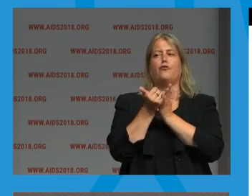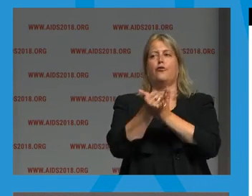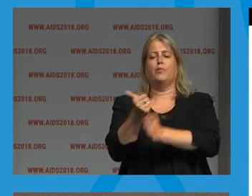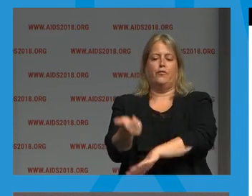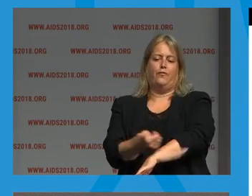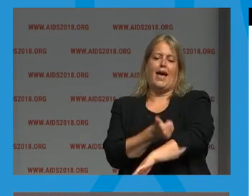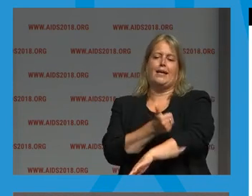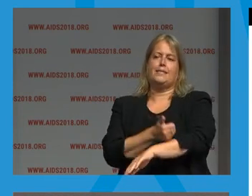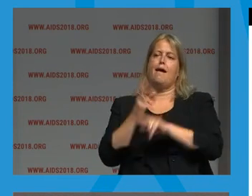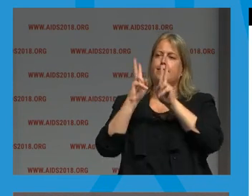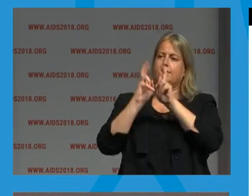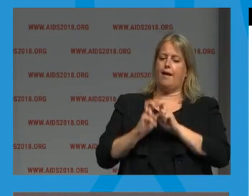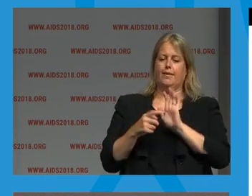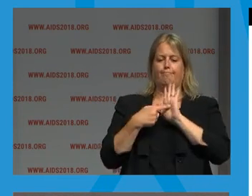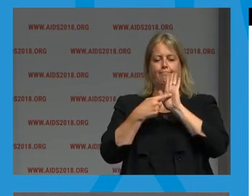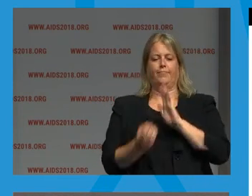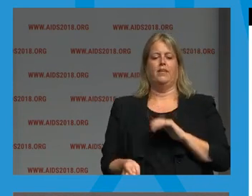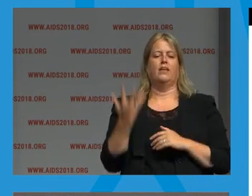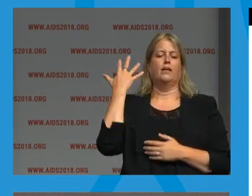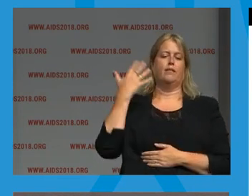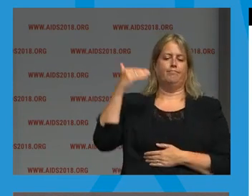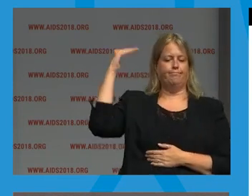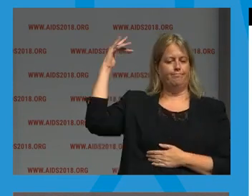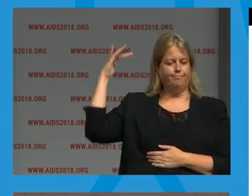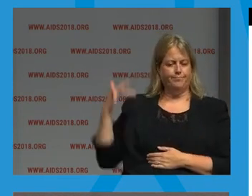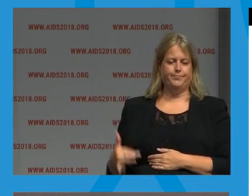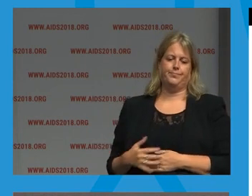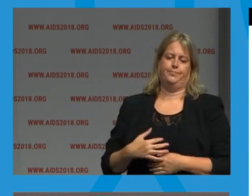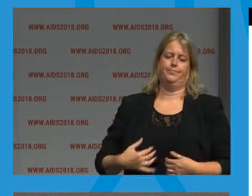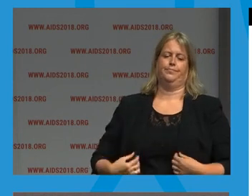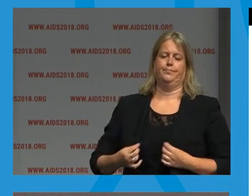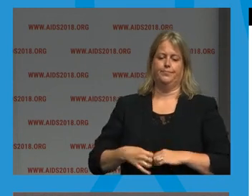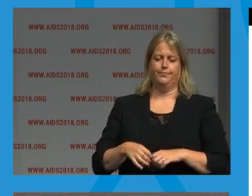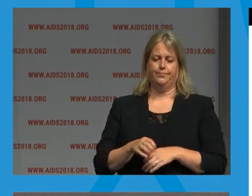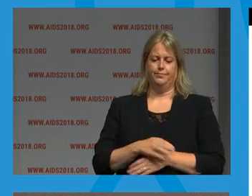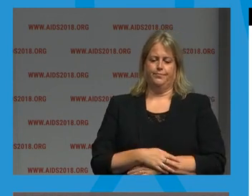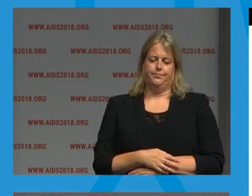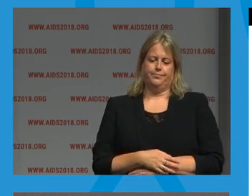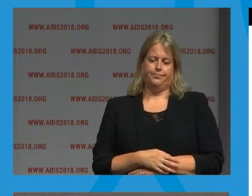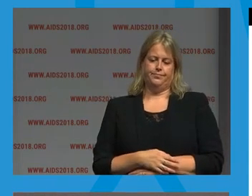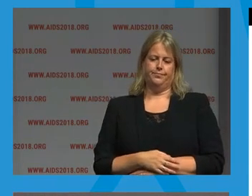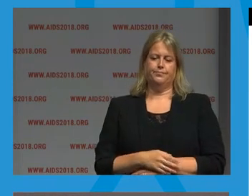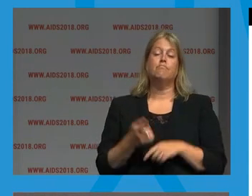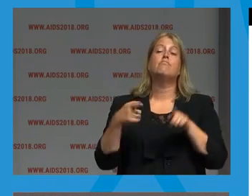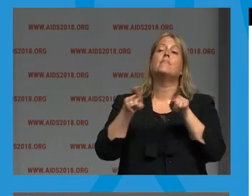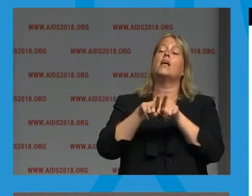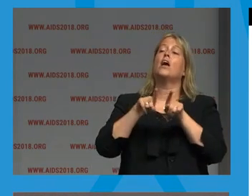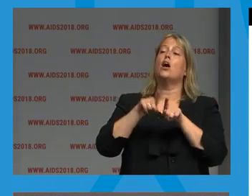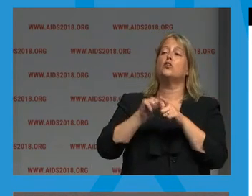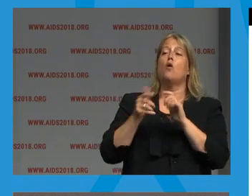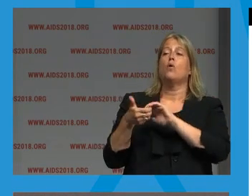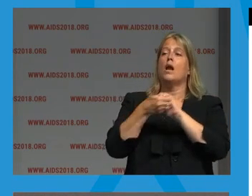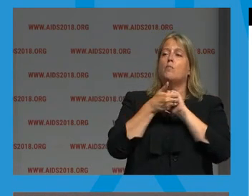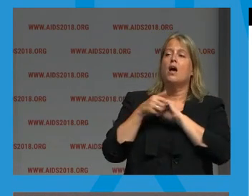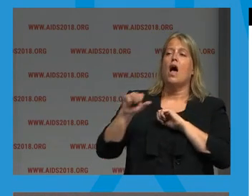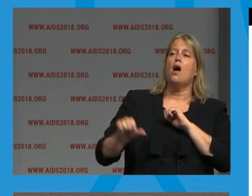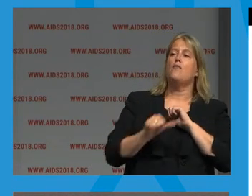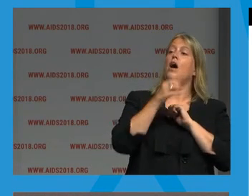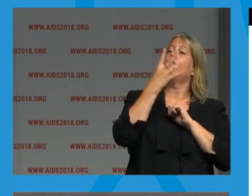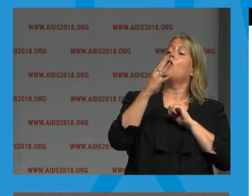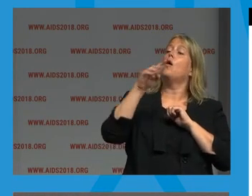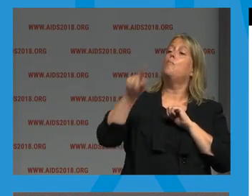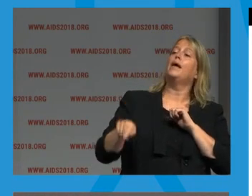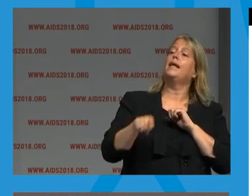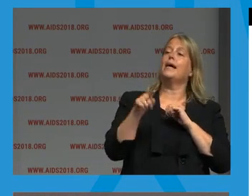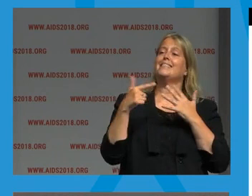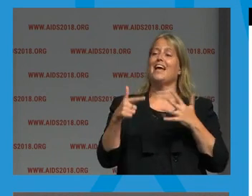this slide, particularly Mike Snella, Kat Claridge, and Taeyuk Chun. Also, the collaborators on the alpha-4 beta-7 study